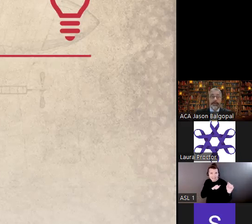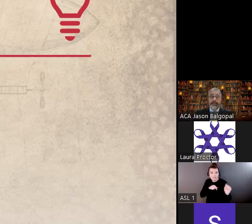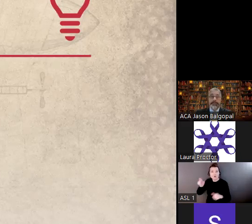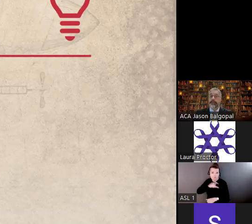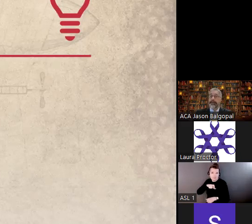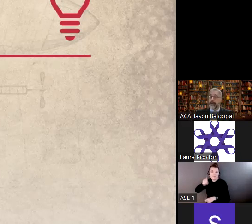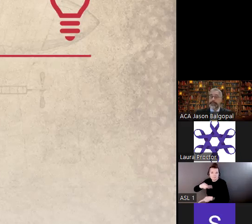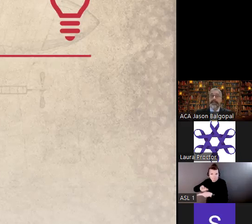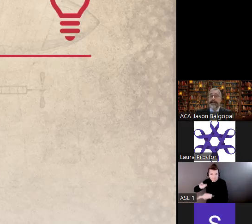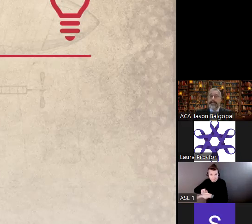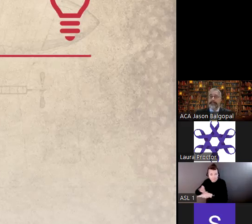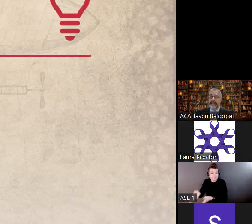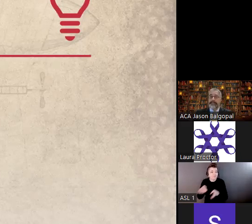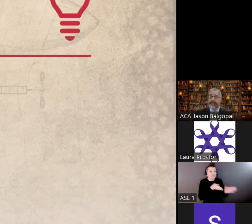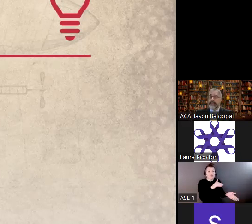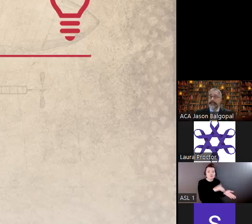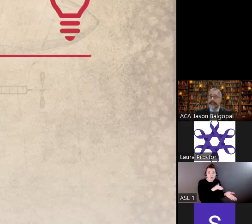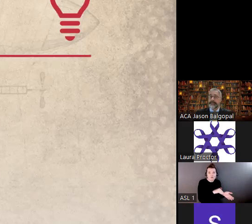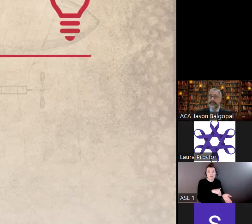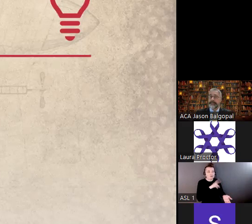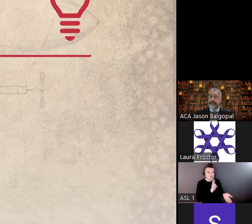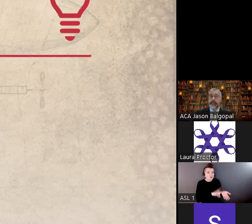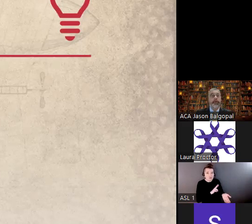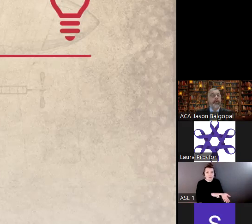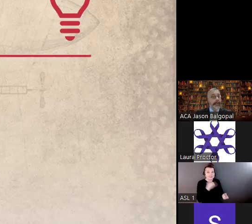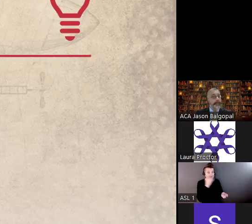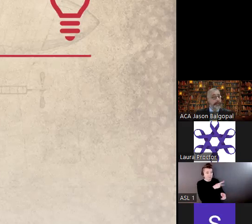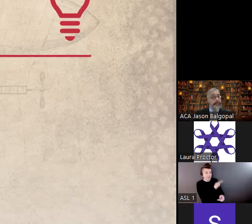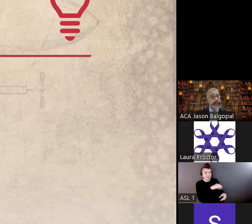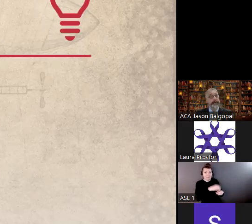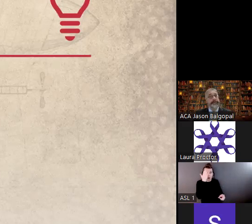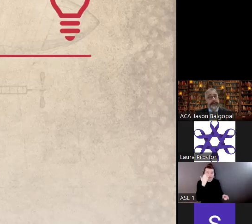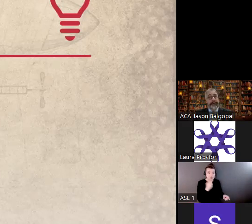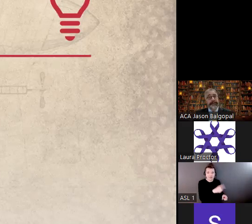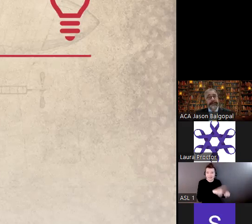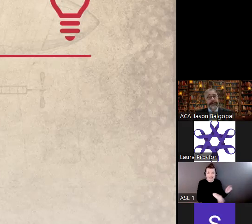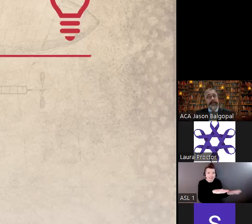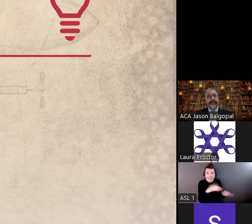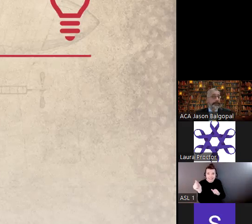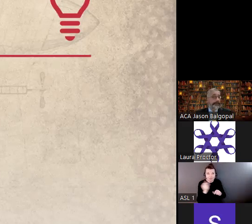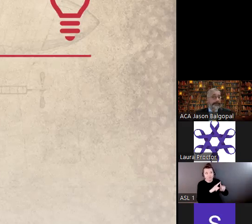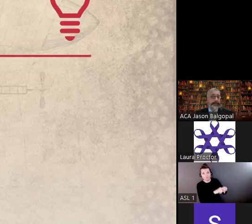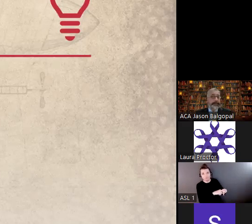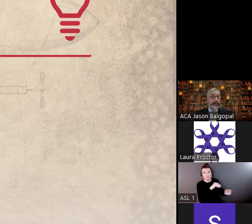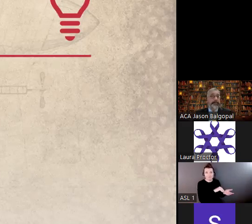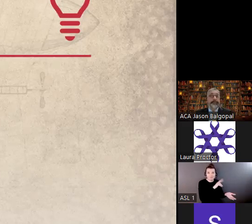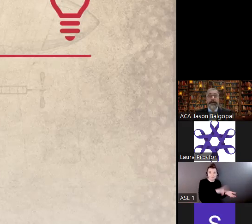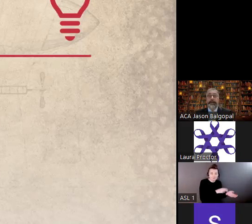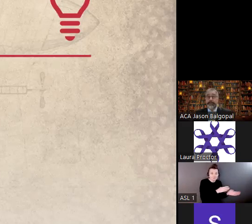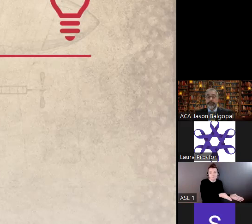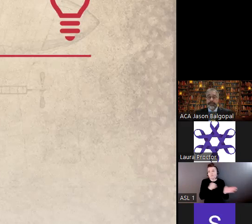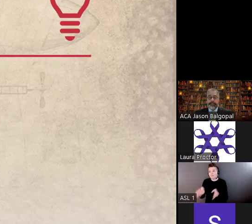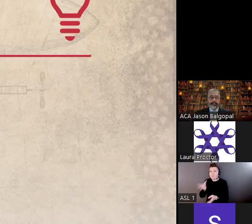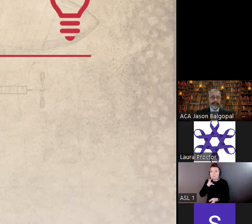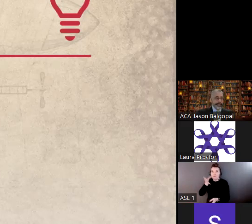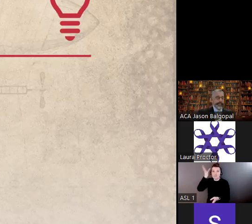in a hospital where the person is unable to leave themselves, or maybe your own mother and father, if they are confined to their home and rely on